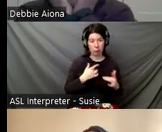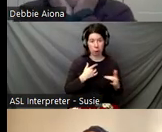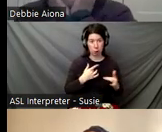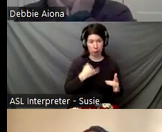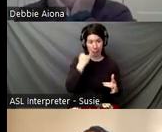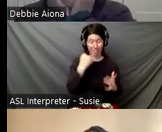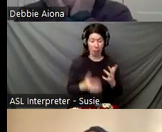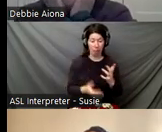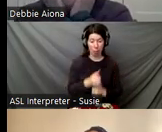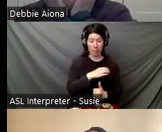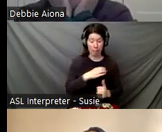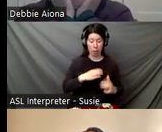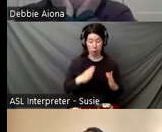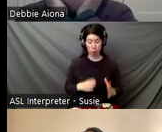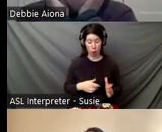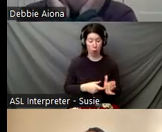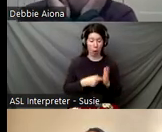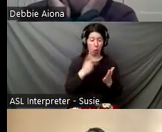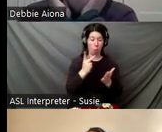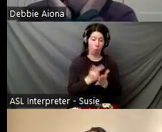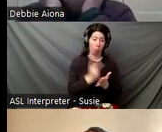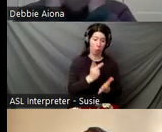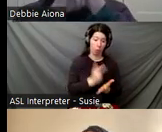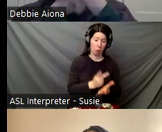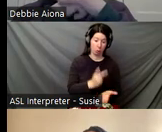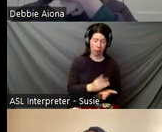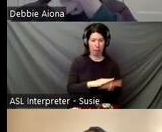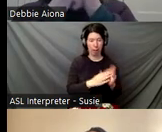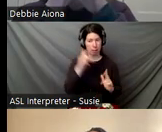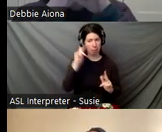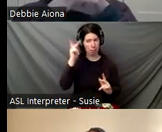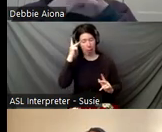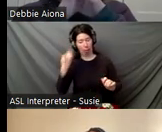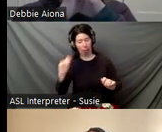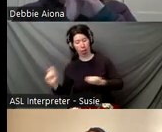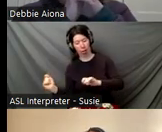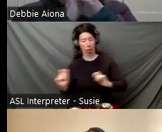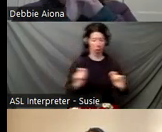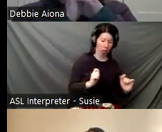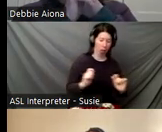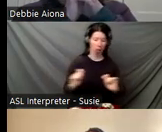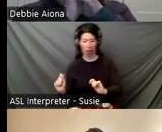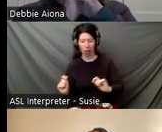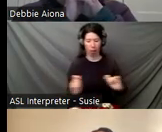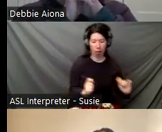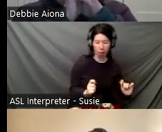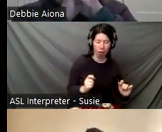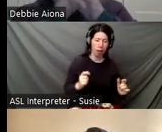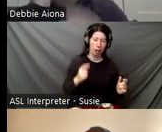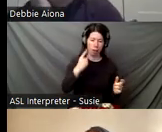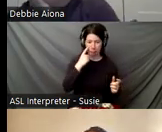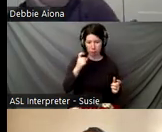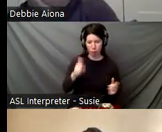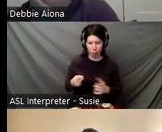commissioners have to approve, that something, things might get politicized, you know? Because you're like having to kind of